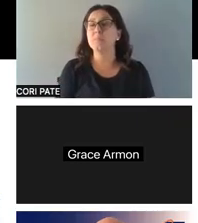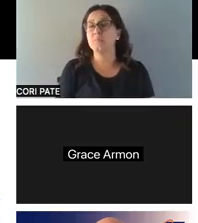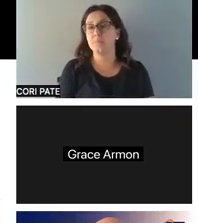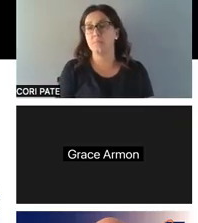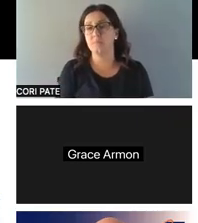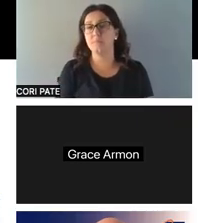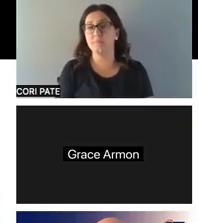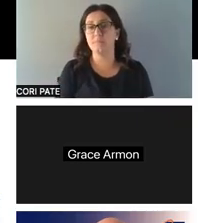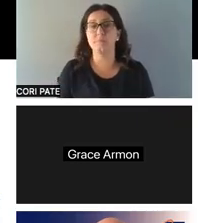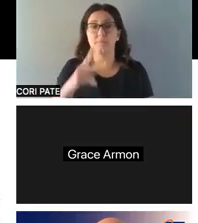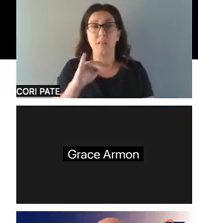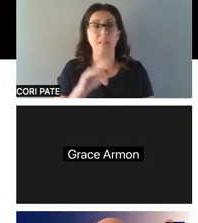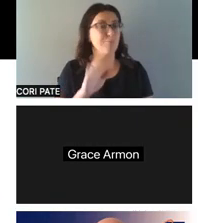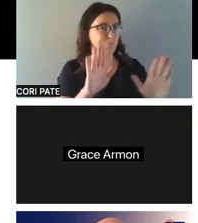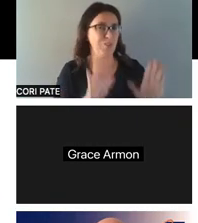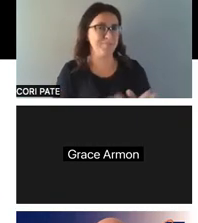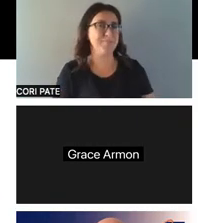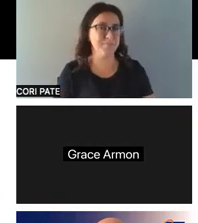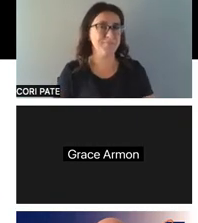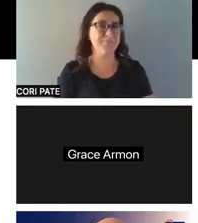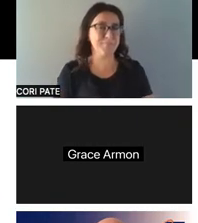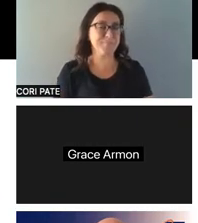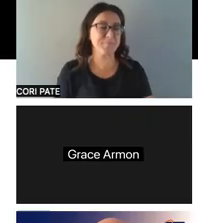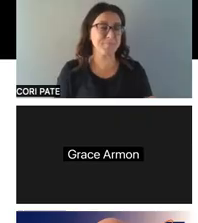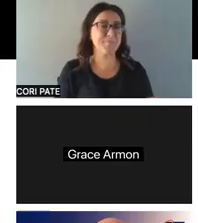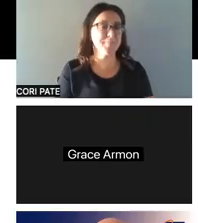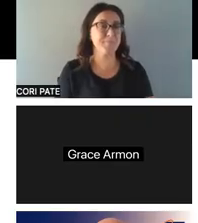Great. All right. Next slide.